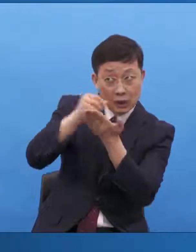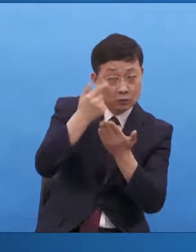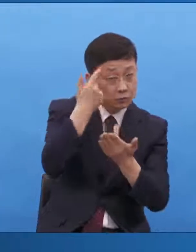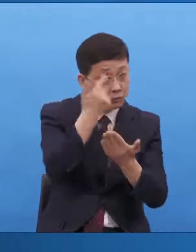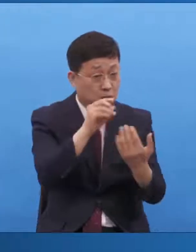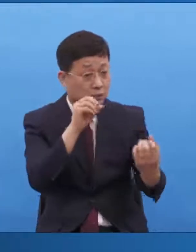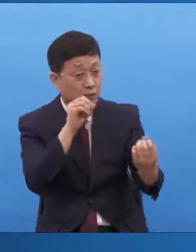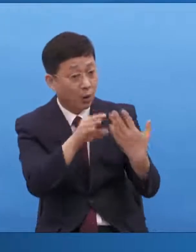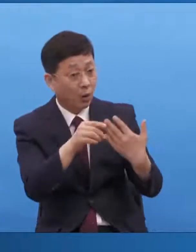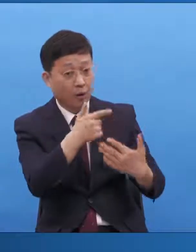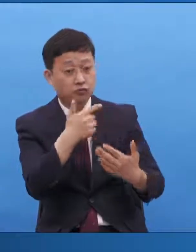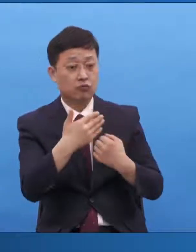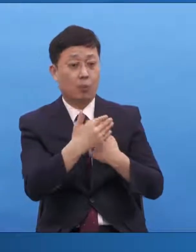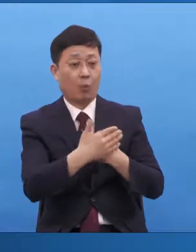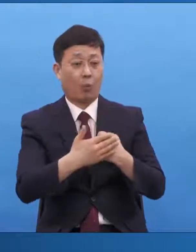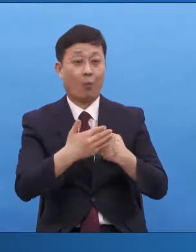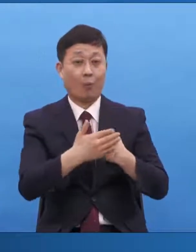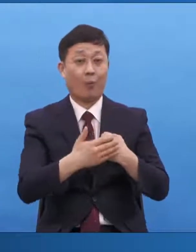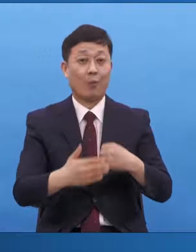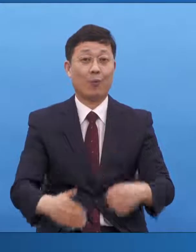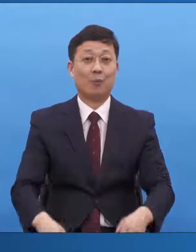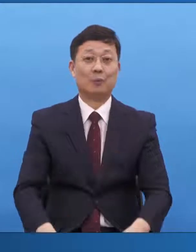more of a forum.